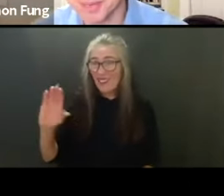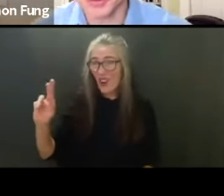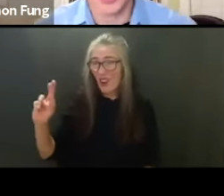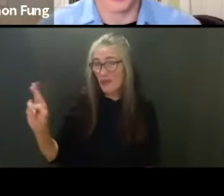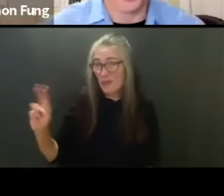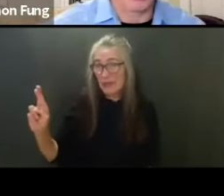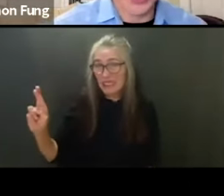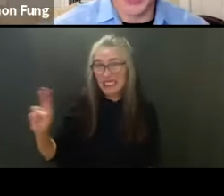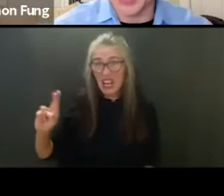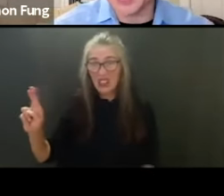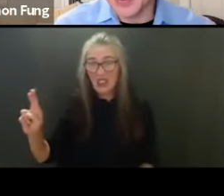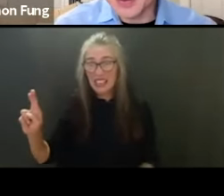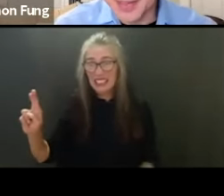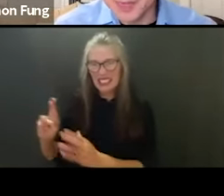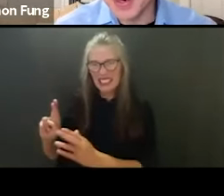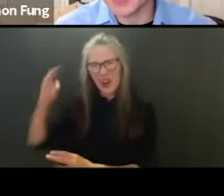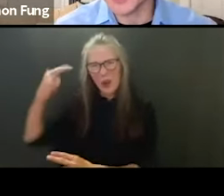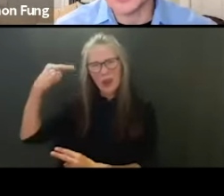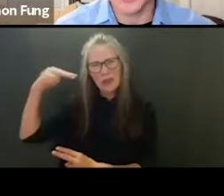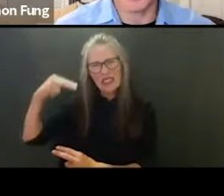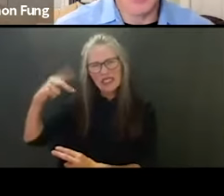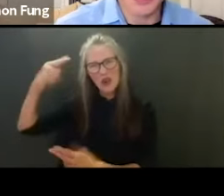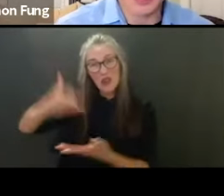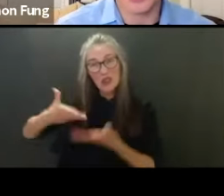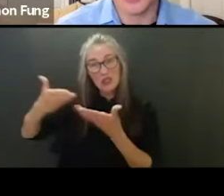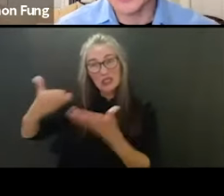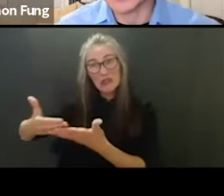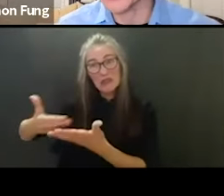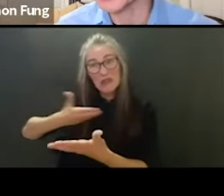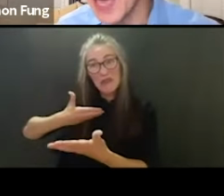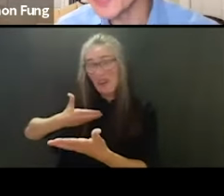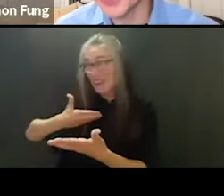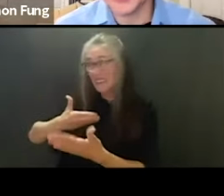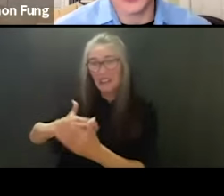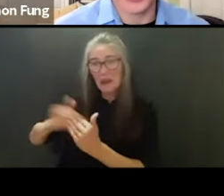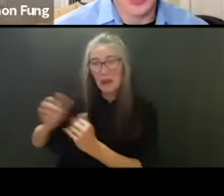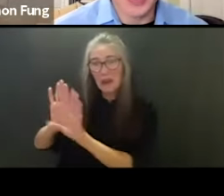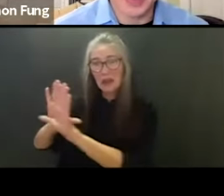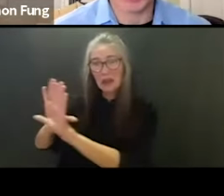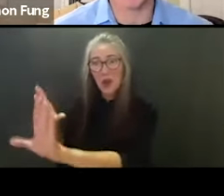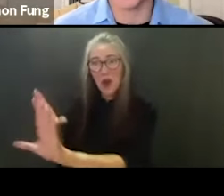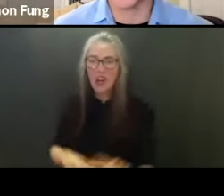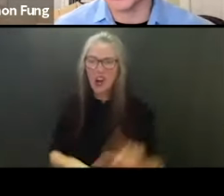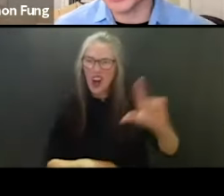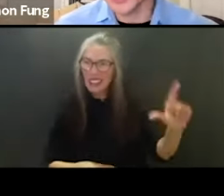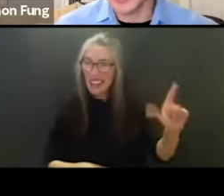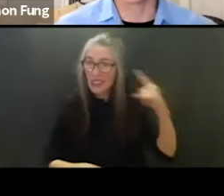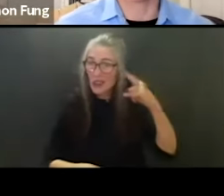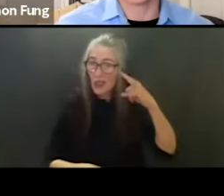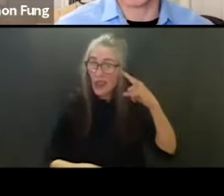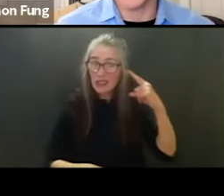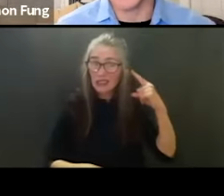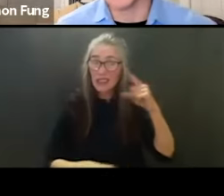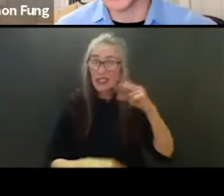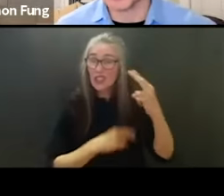suggested building a wall between the southern part of the United States and Mexico, and on the left, if you had proposed a